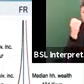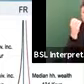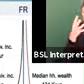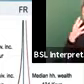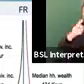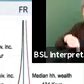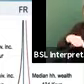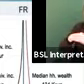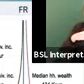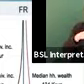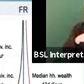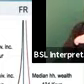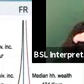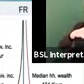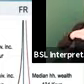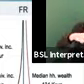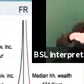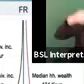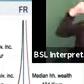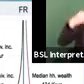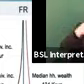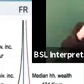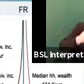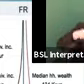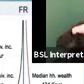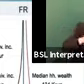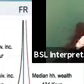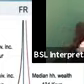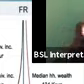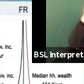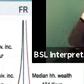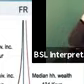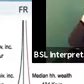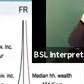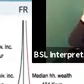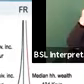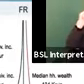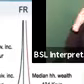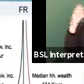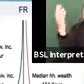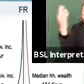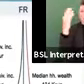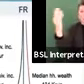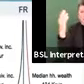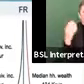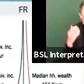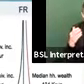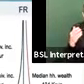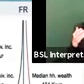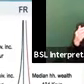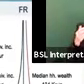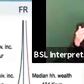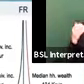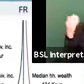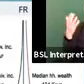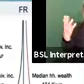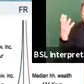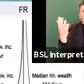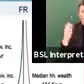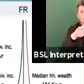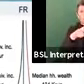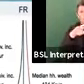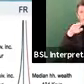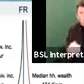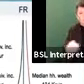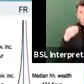wealth. And when you compare income, relative inequality or relative equality, wealth